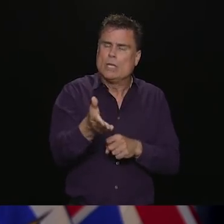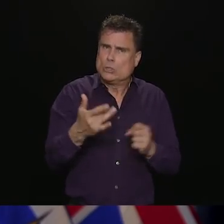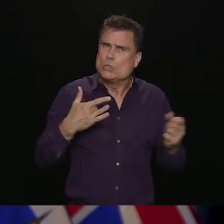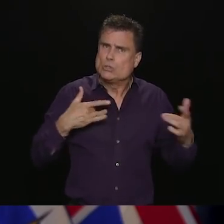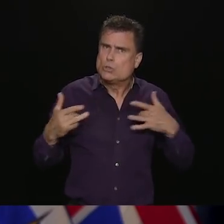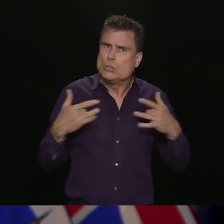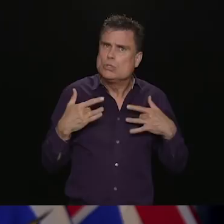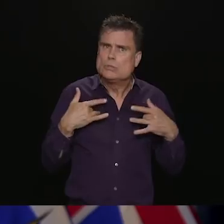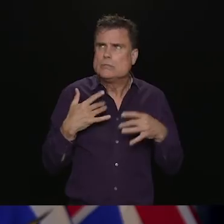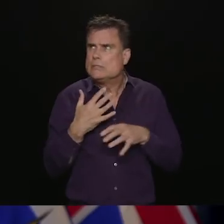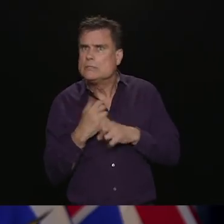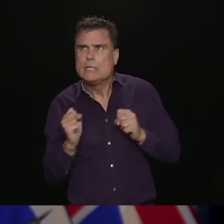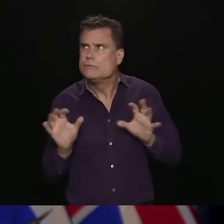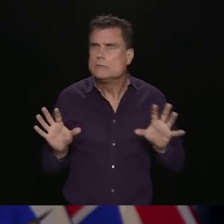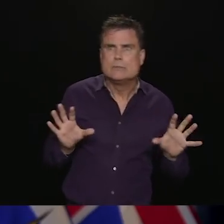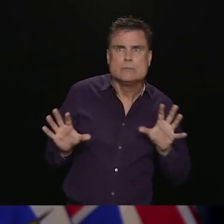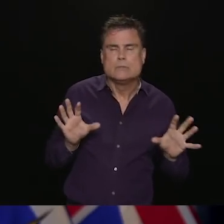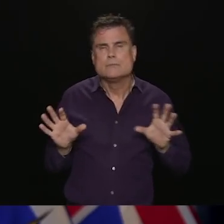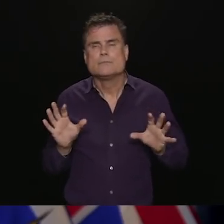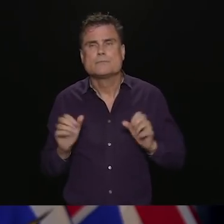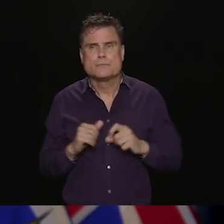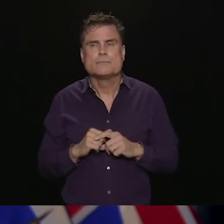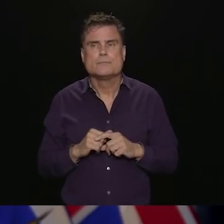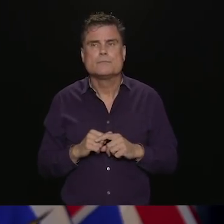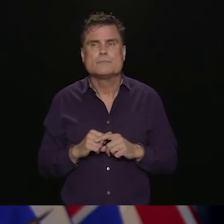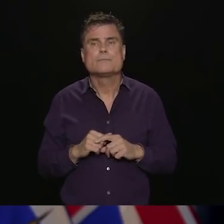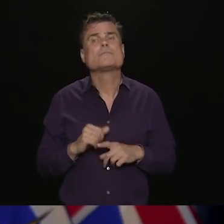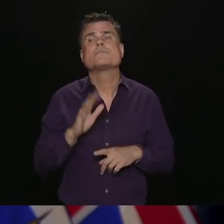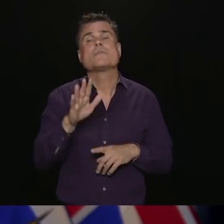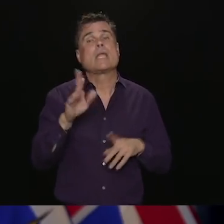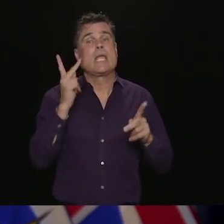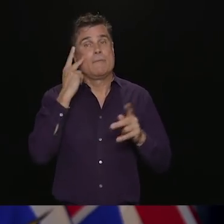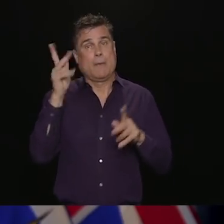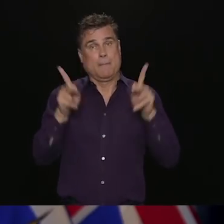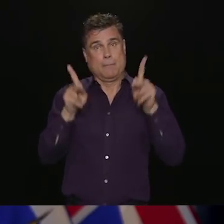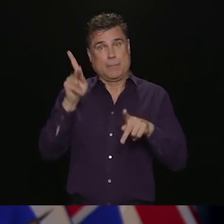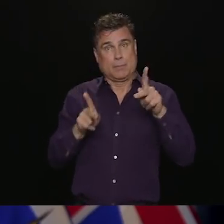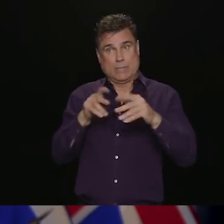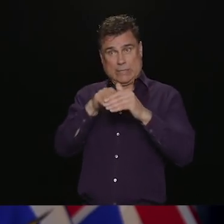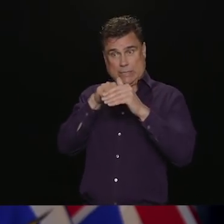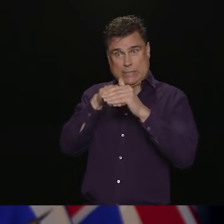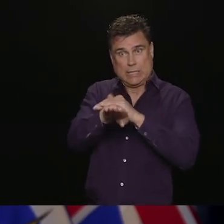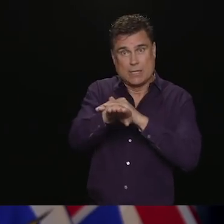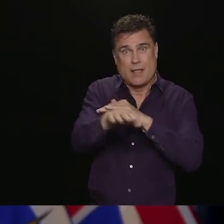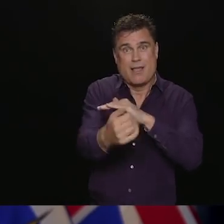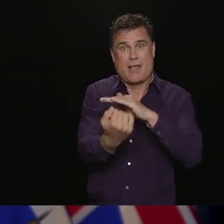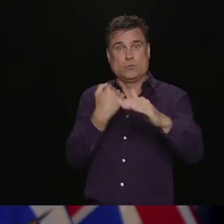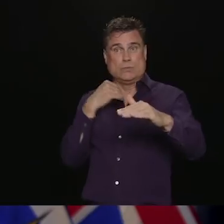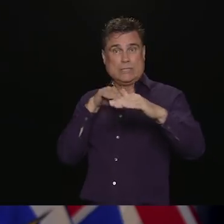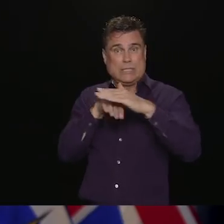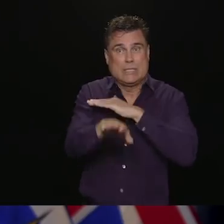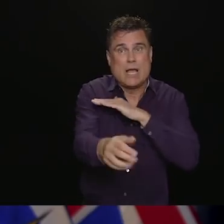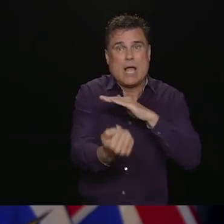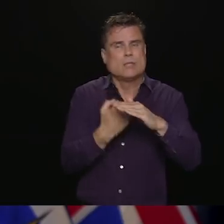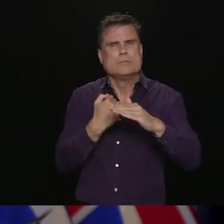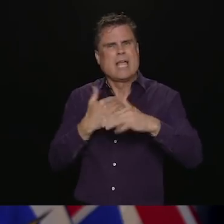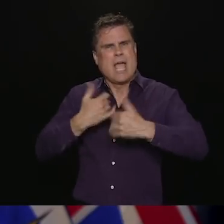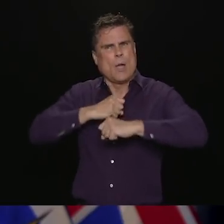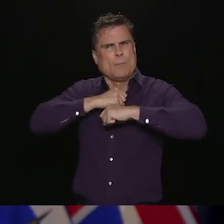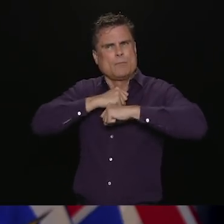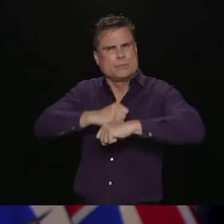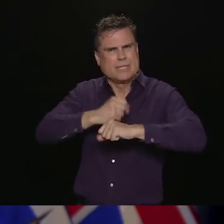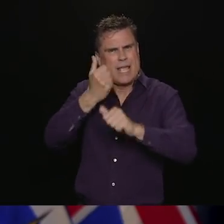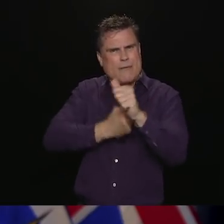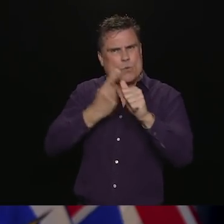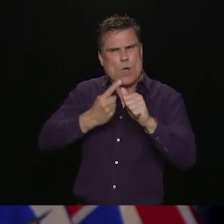our ability to detect and care for people goes down. And so it's a very challenging